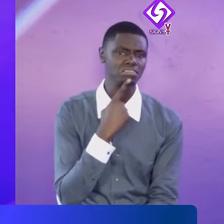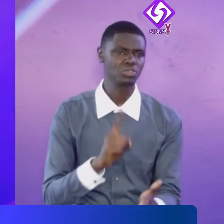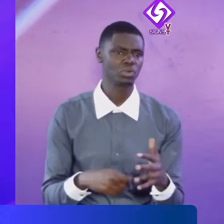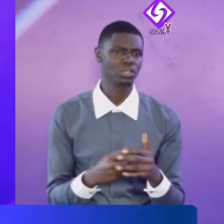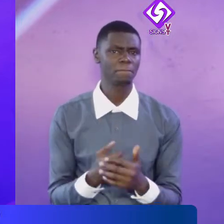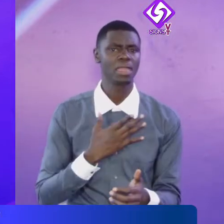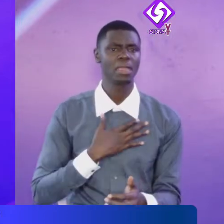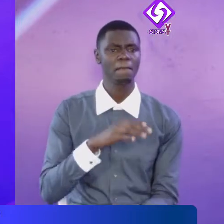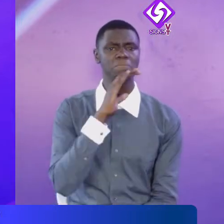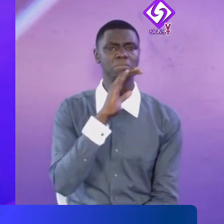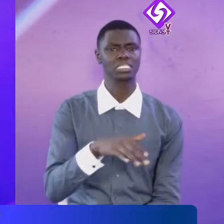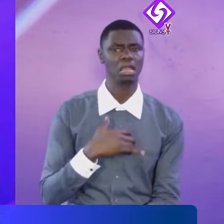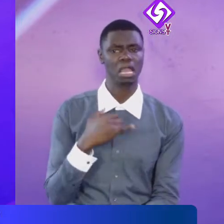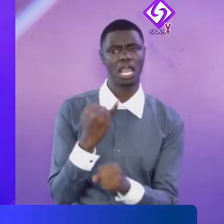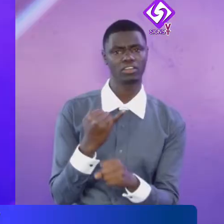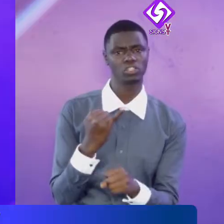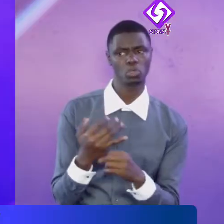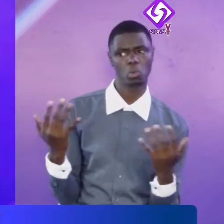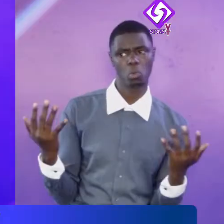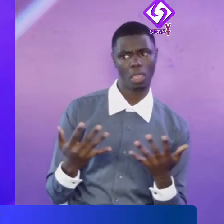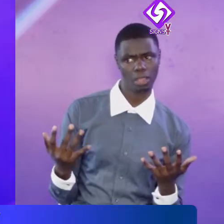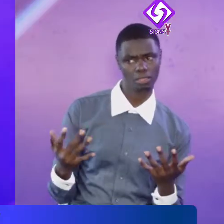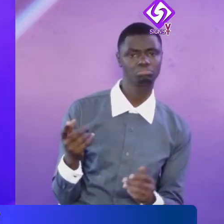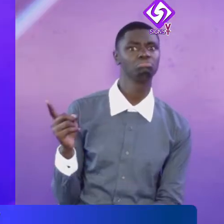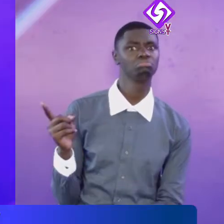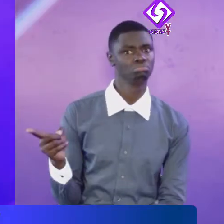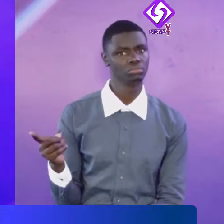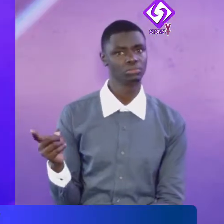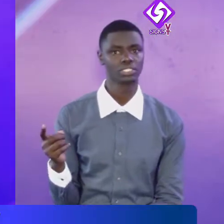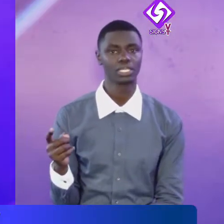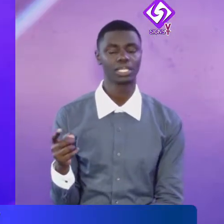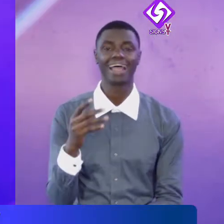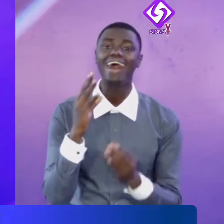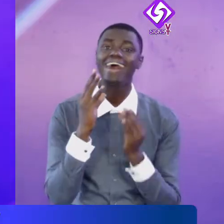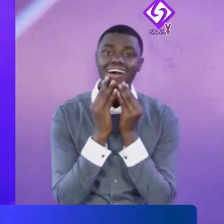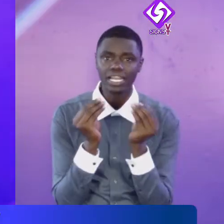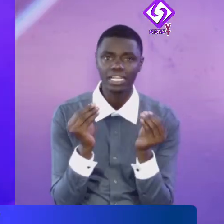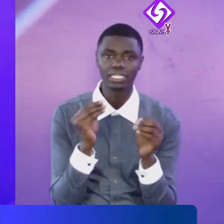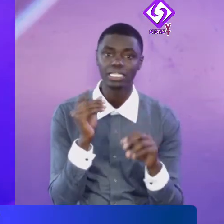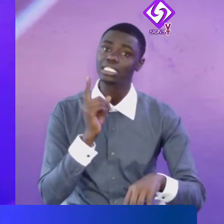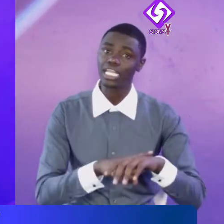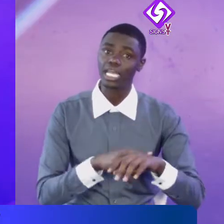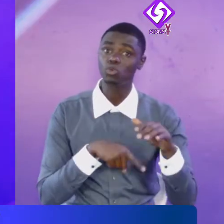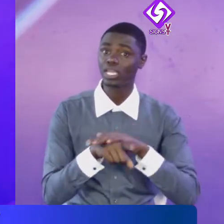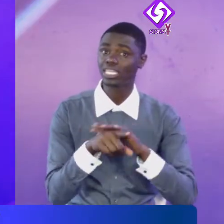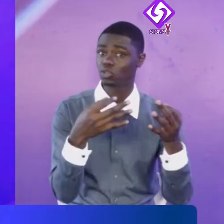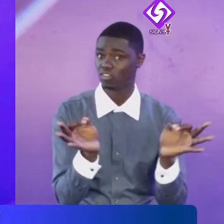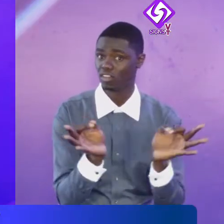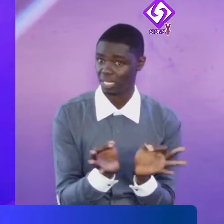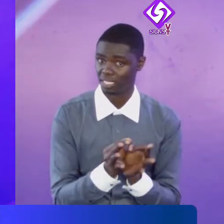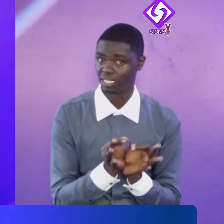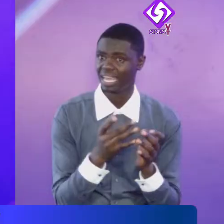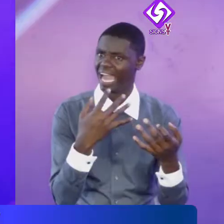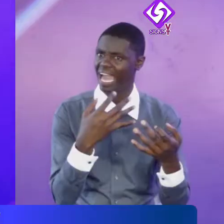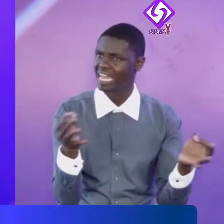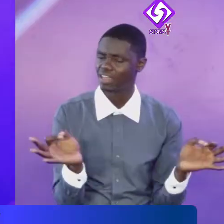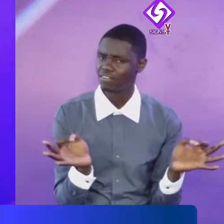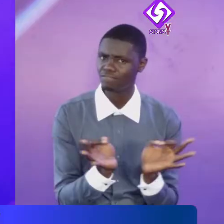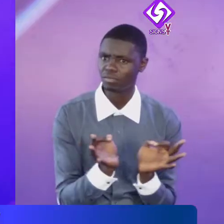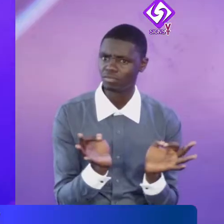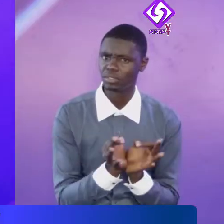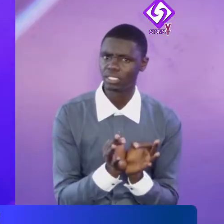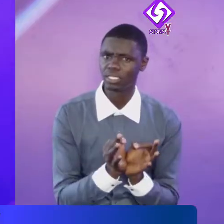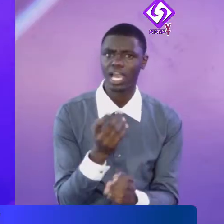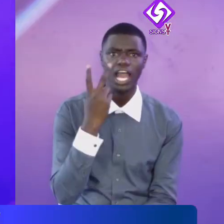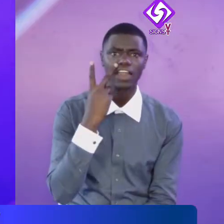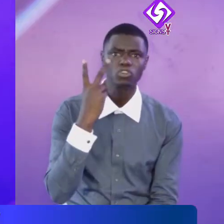my son has a job at, isn't it? And Alan, when you go to a family, when the family is introducing themselves, have you ever seen